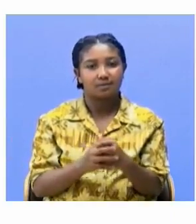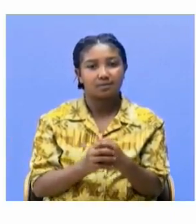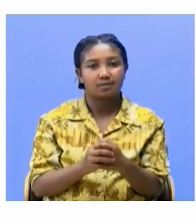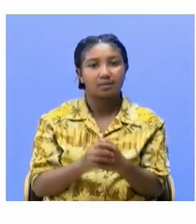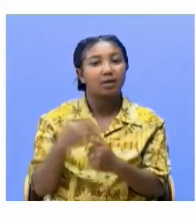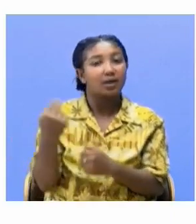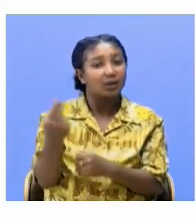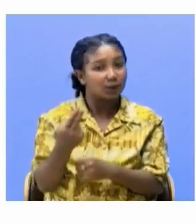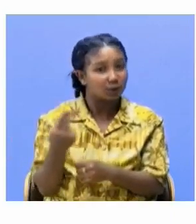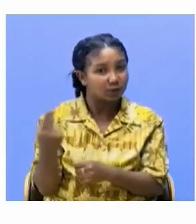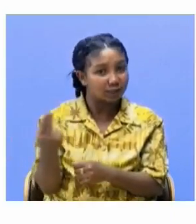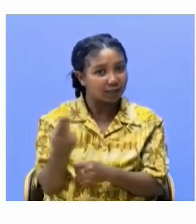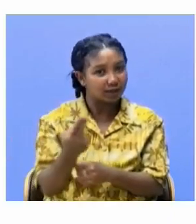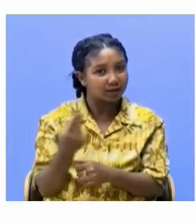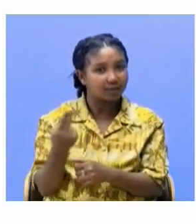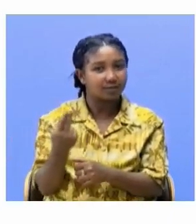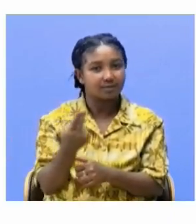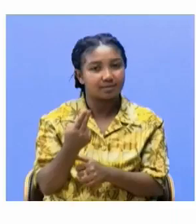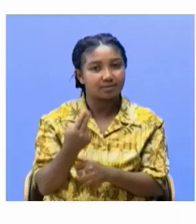using